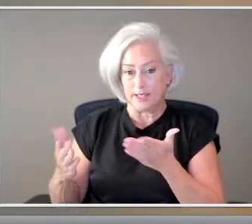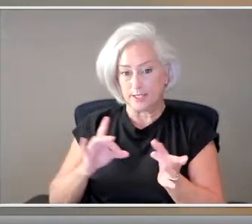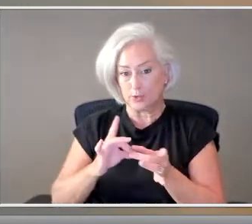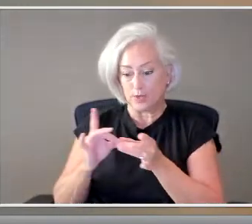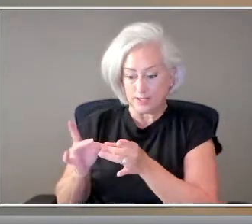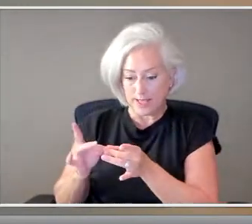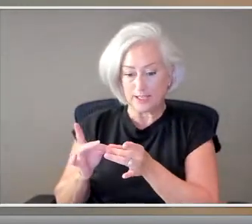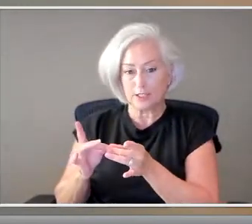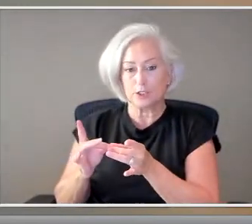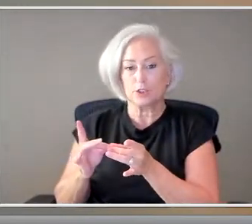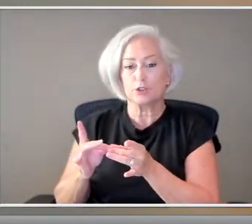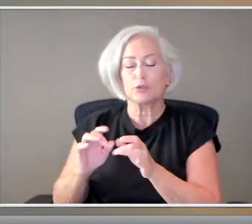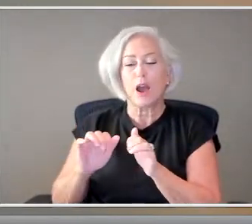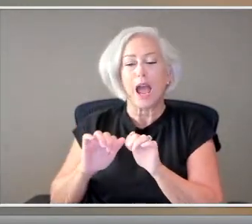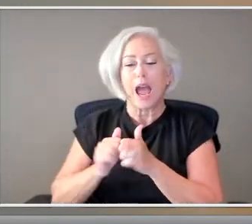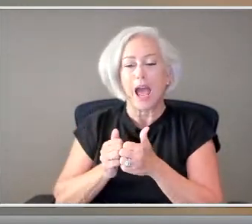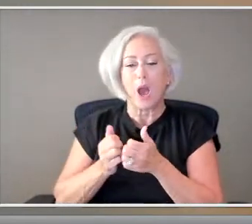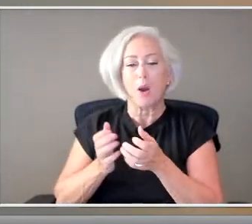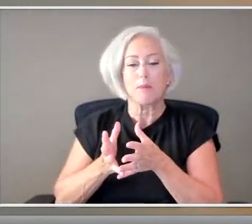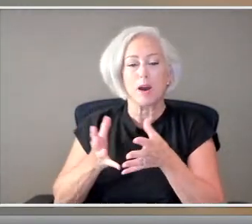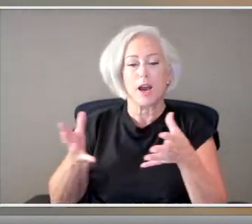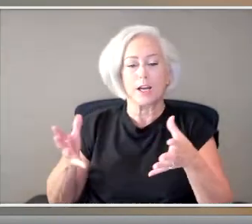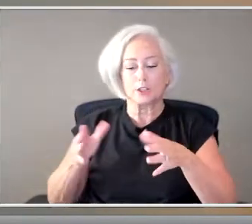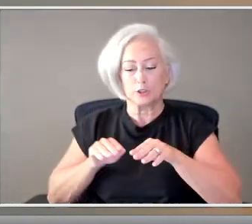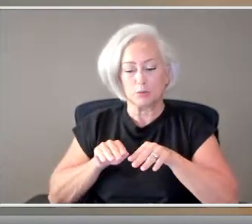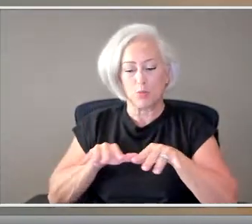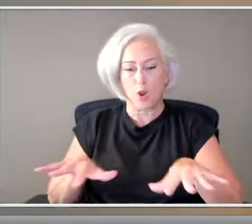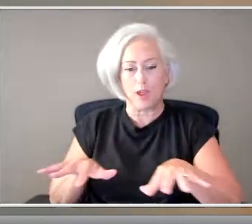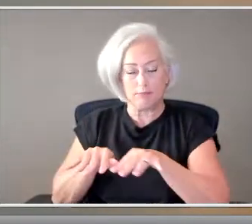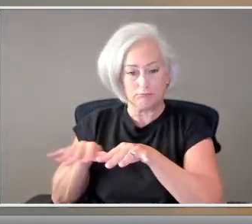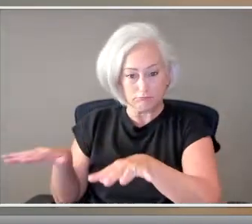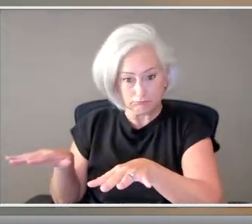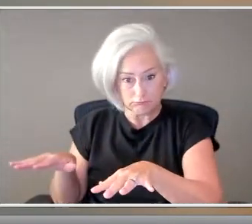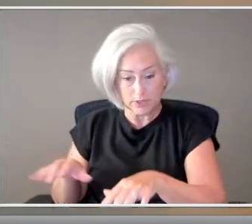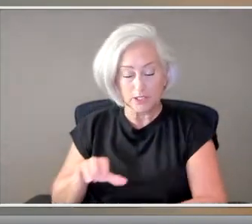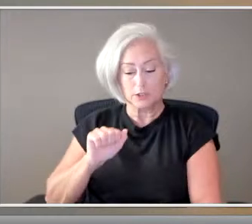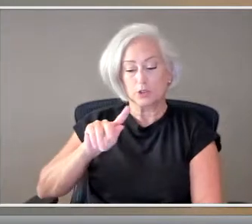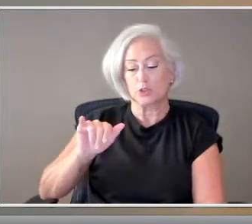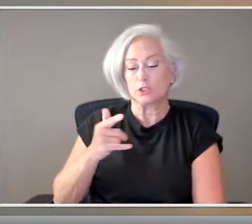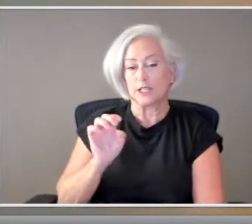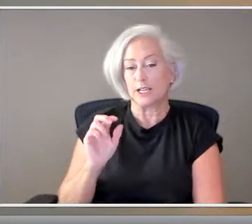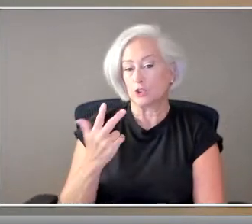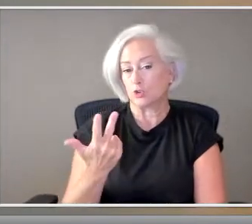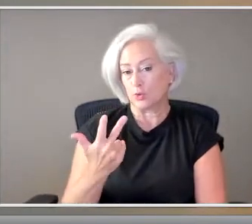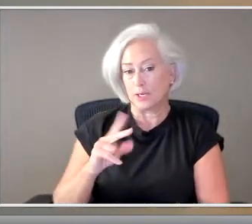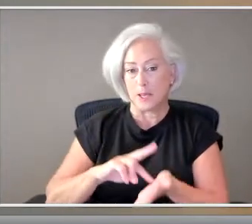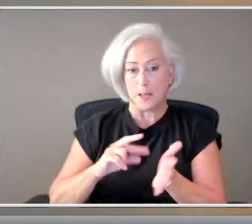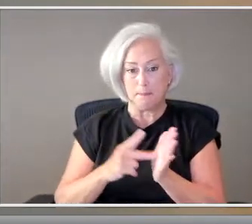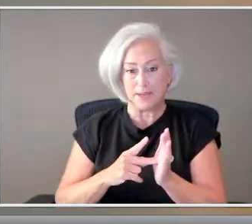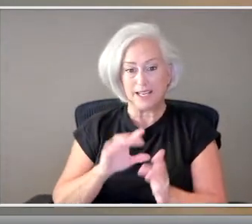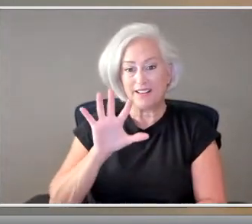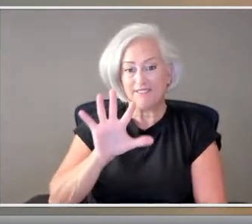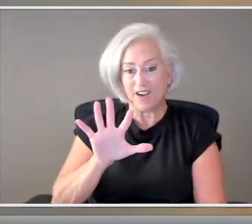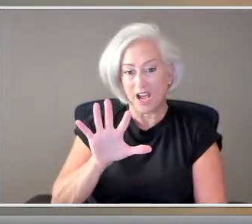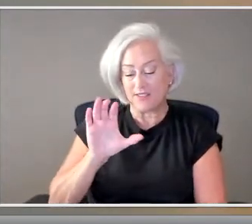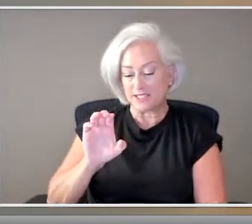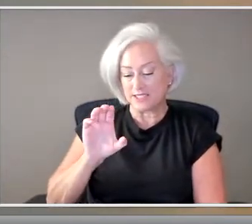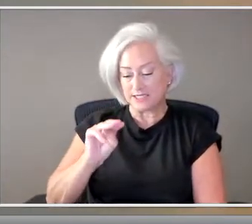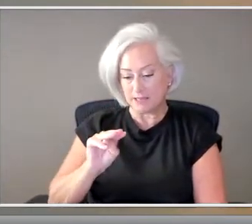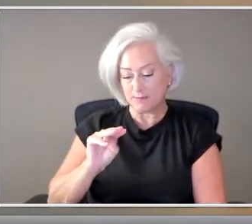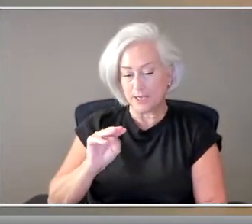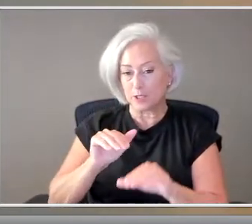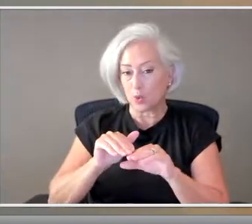the tumor is spread. So when we talk about stage 3, we're talking about tumors that are either 5 centimeters or greater in